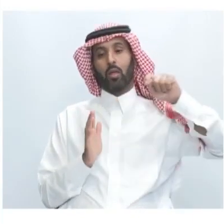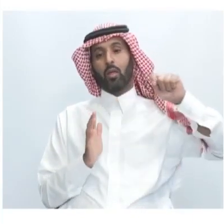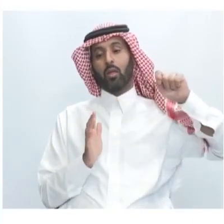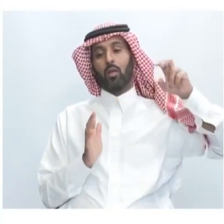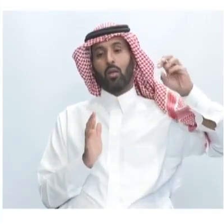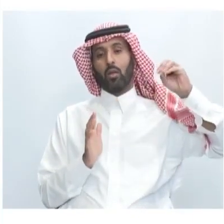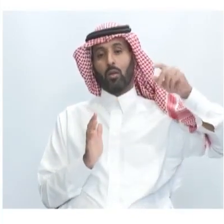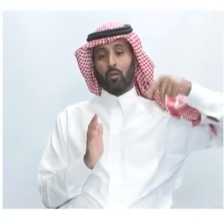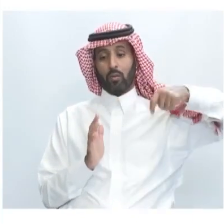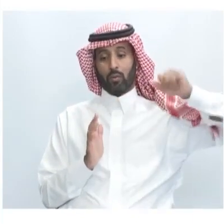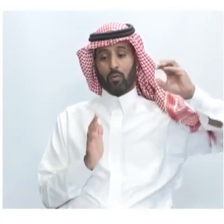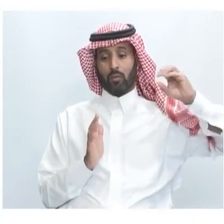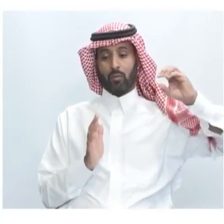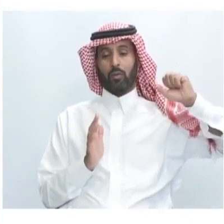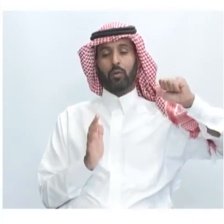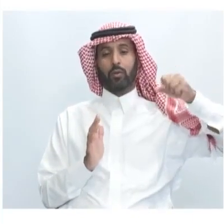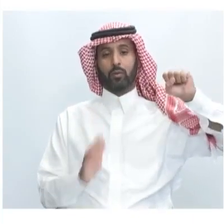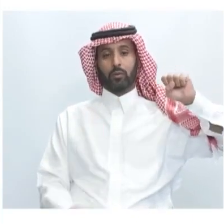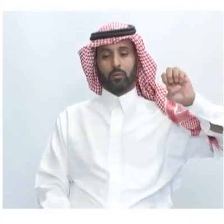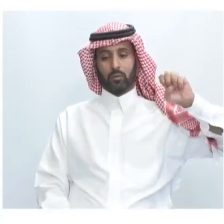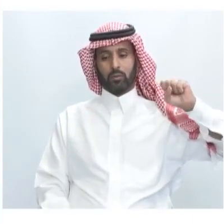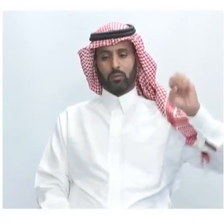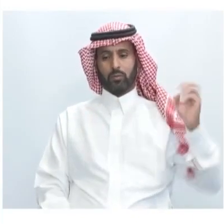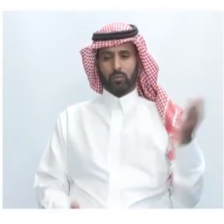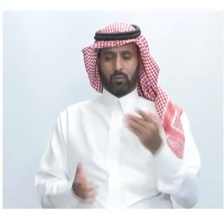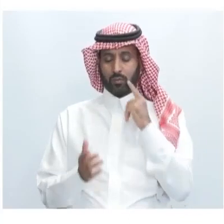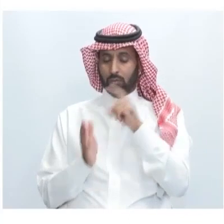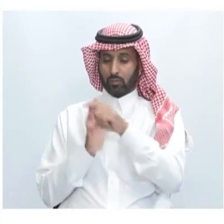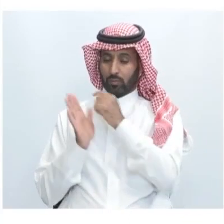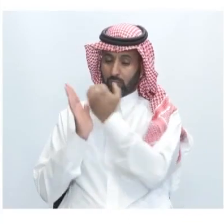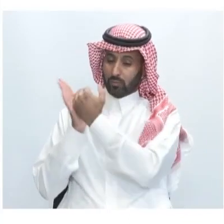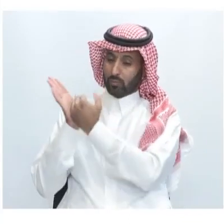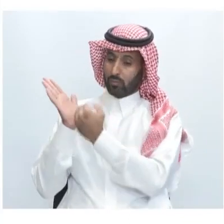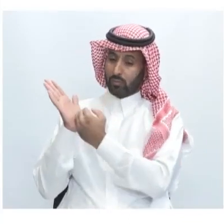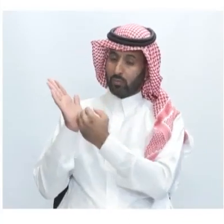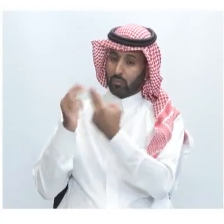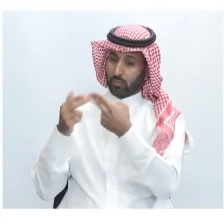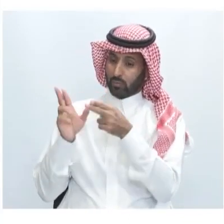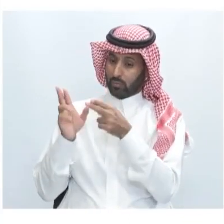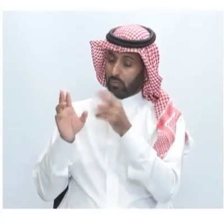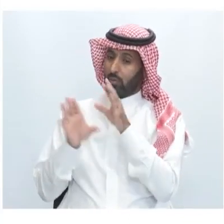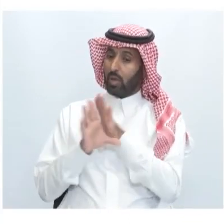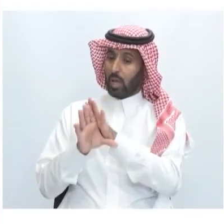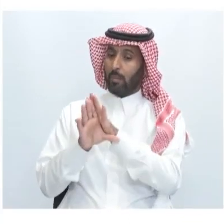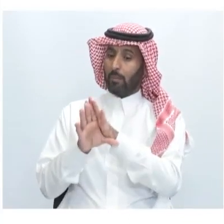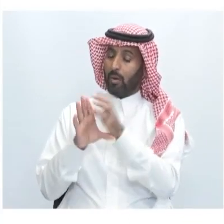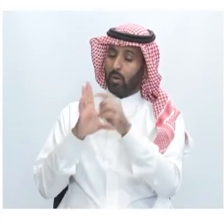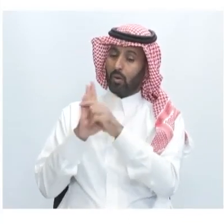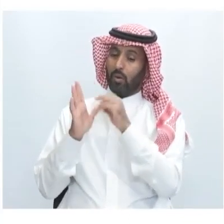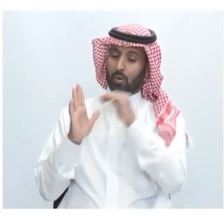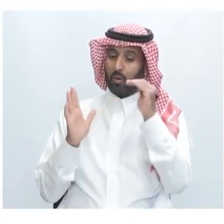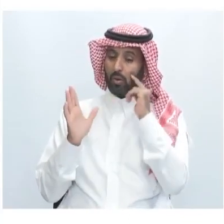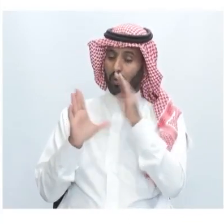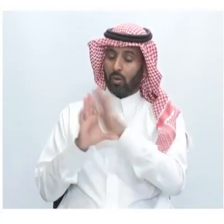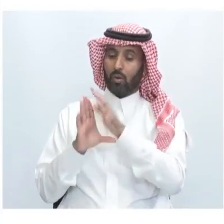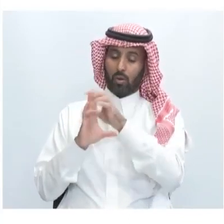gives the whole idea about the article. All other sentences in the introduction should support the topic